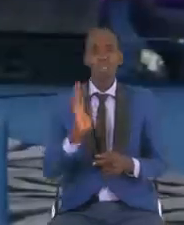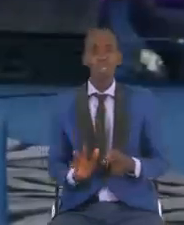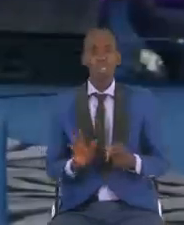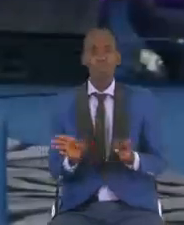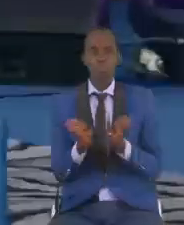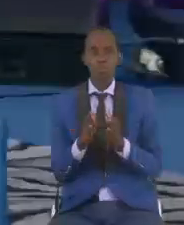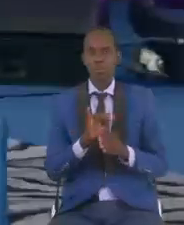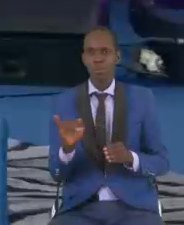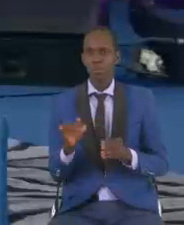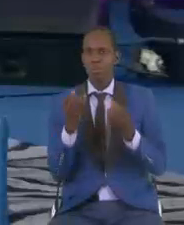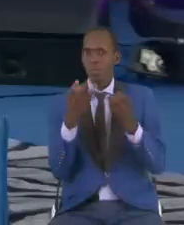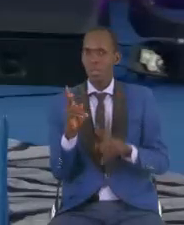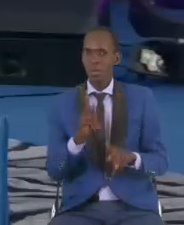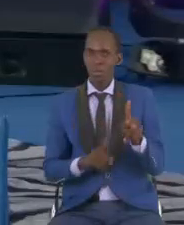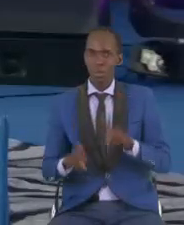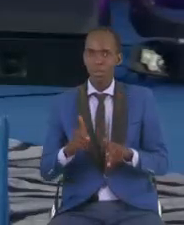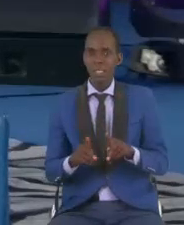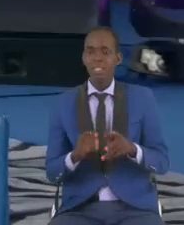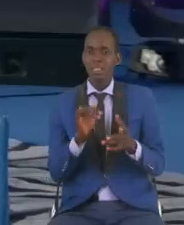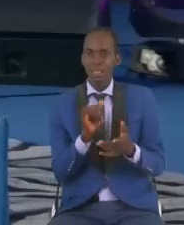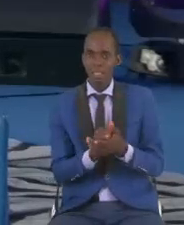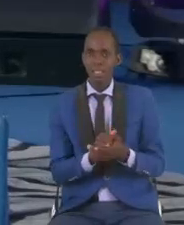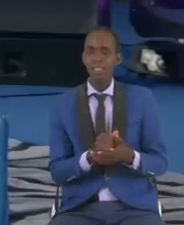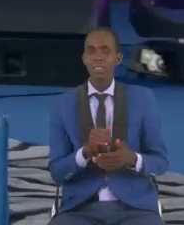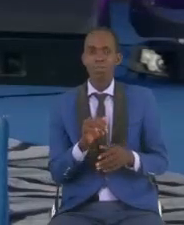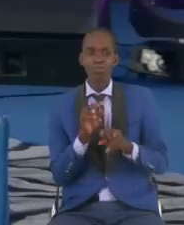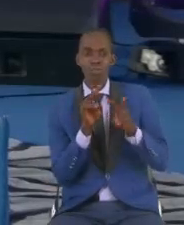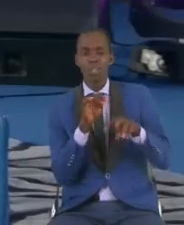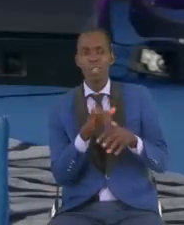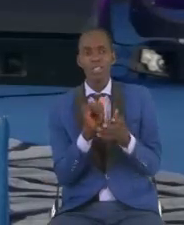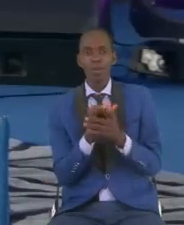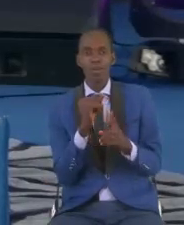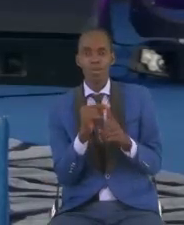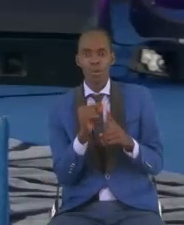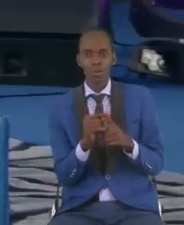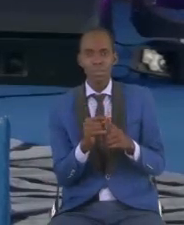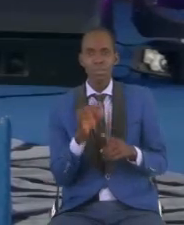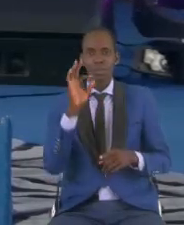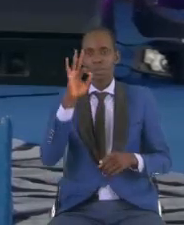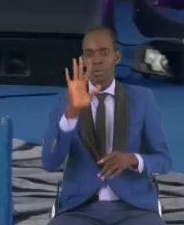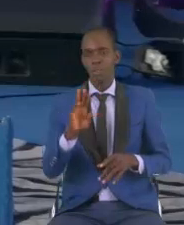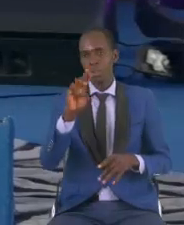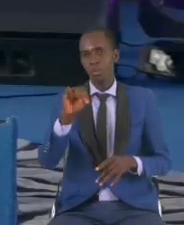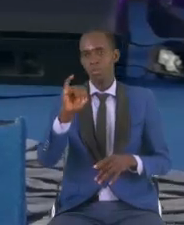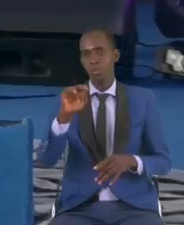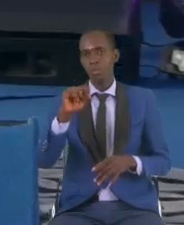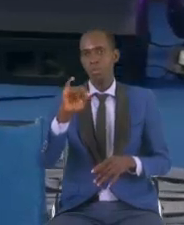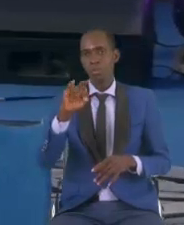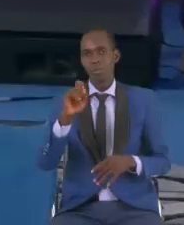many people that limit the word minister. I'll show you from the word of God